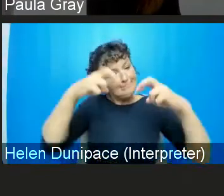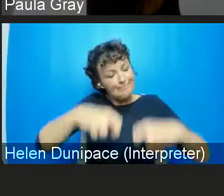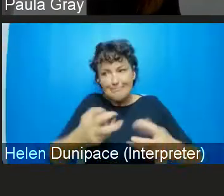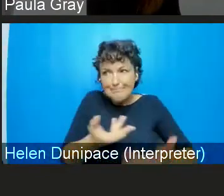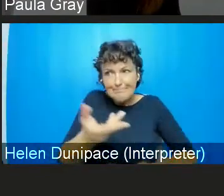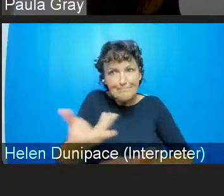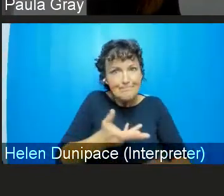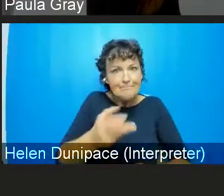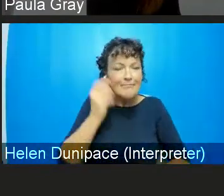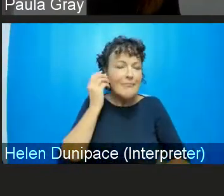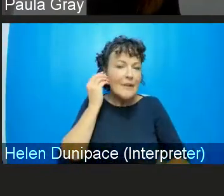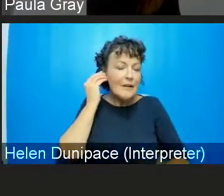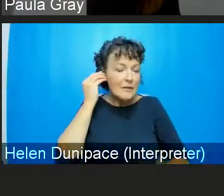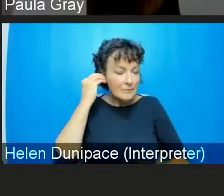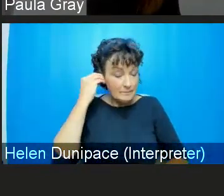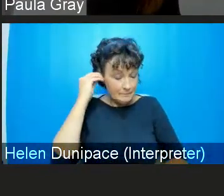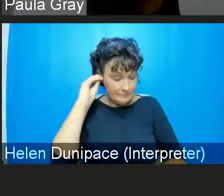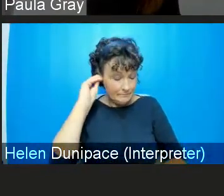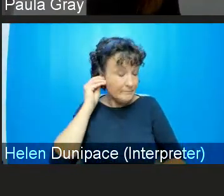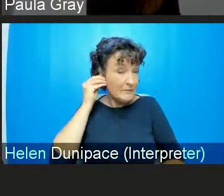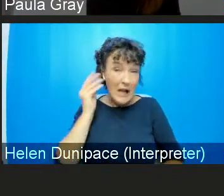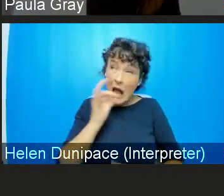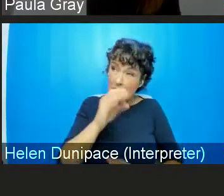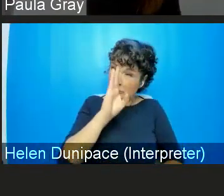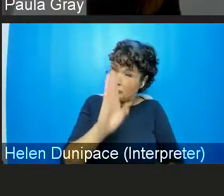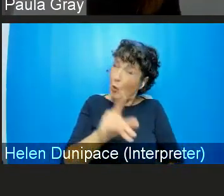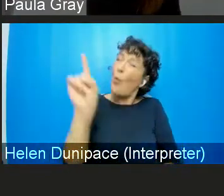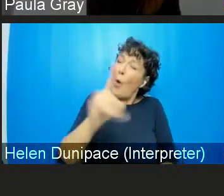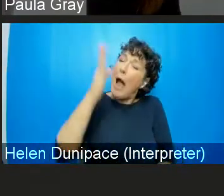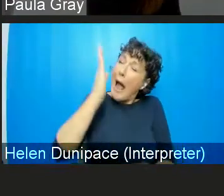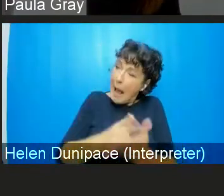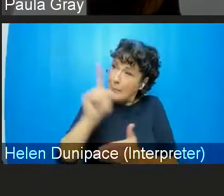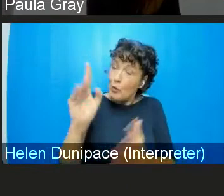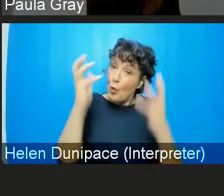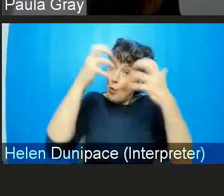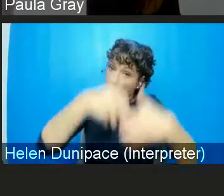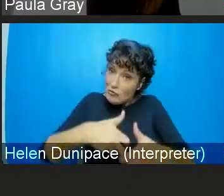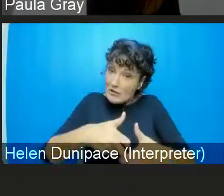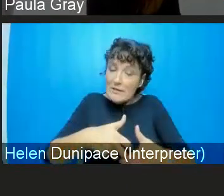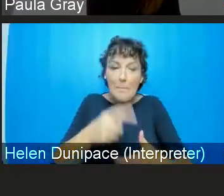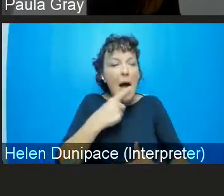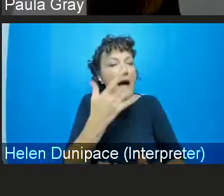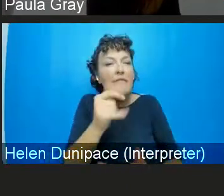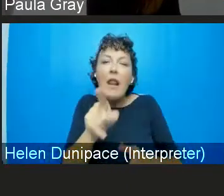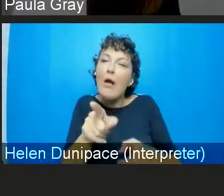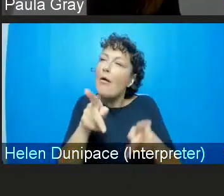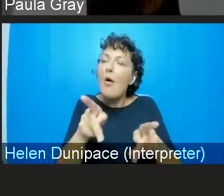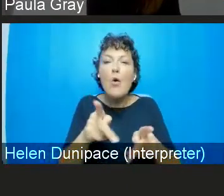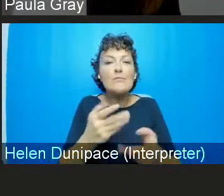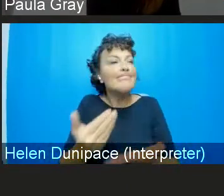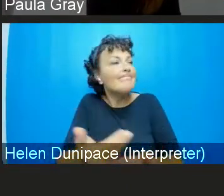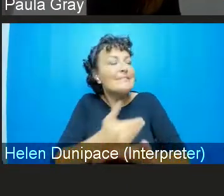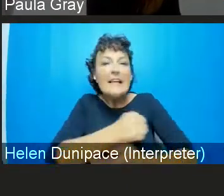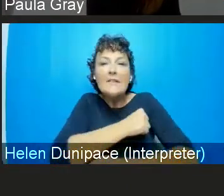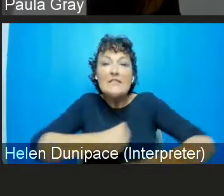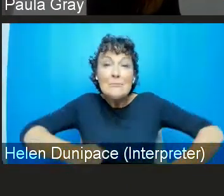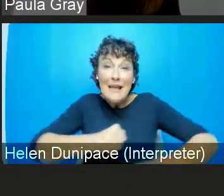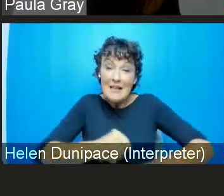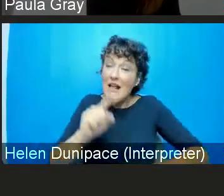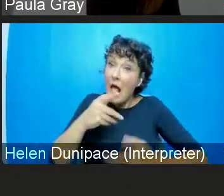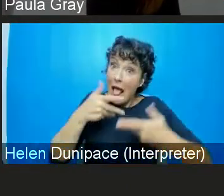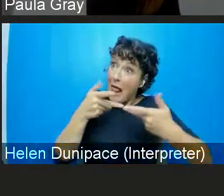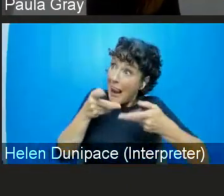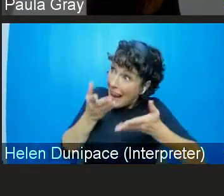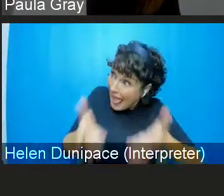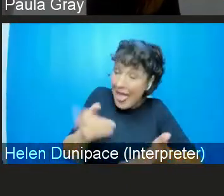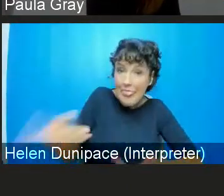and, you know, have a safe space for them to talk about that, but then to maybe kind of reassure them that much of this is actually based on